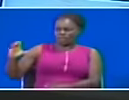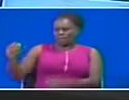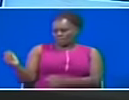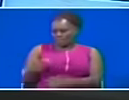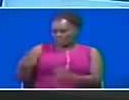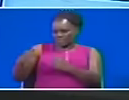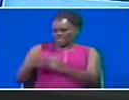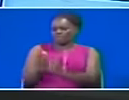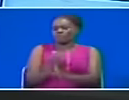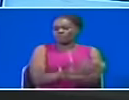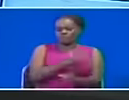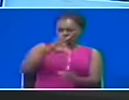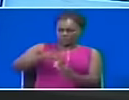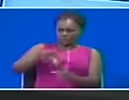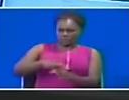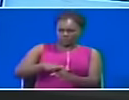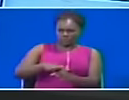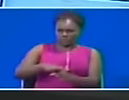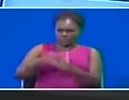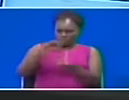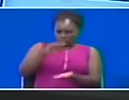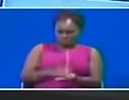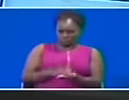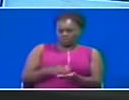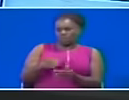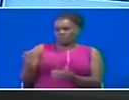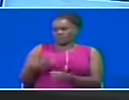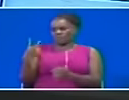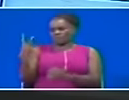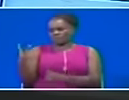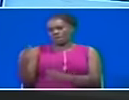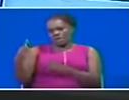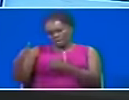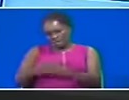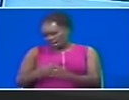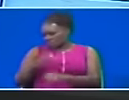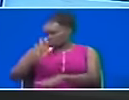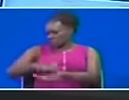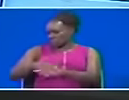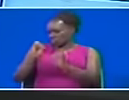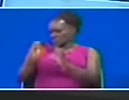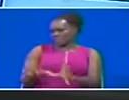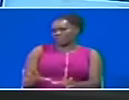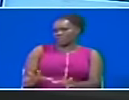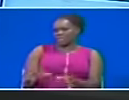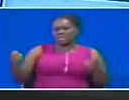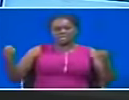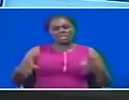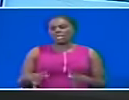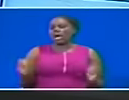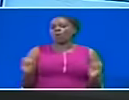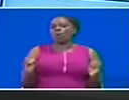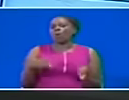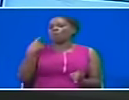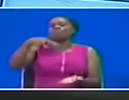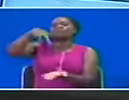8 months to the election, the one that moved down to 2 months, saying 8 months is unreasonable because at that particular point, it's even unclear who exactly will be